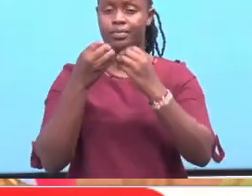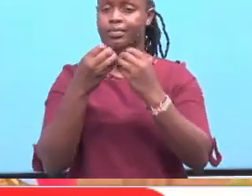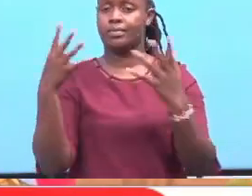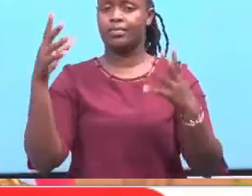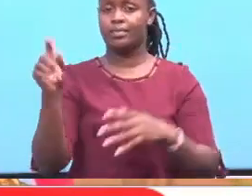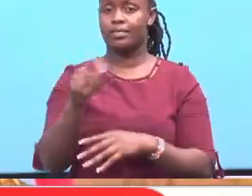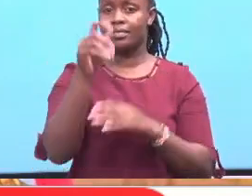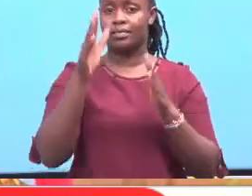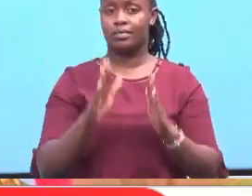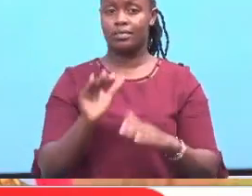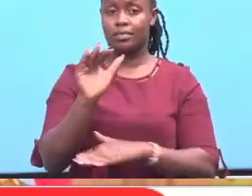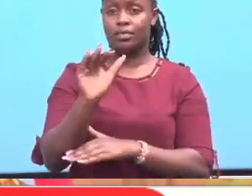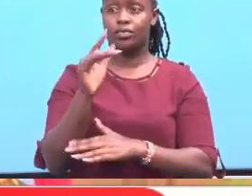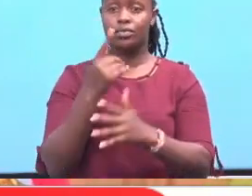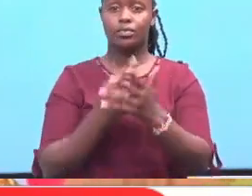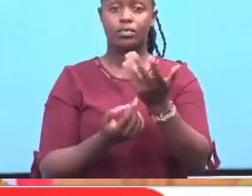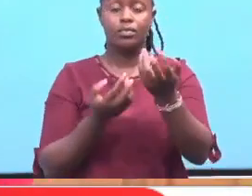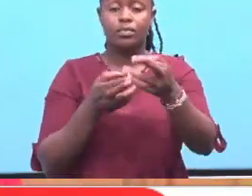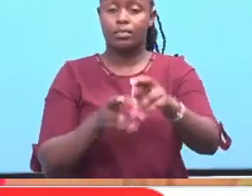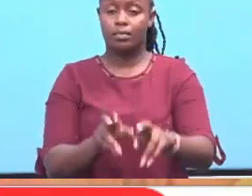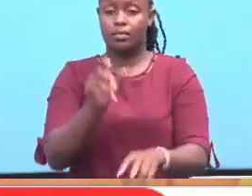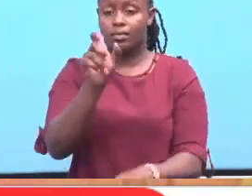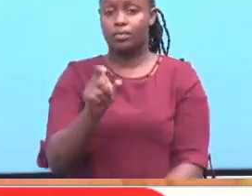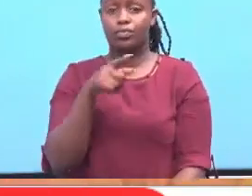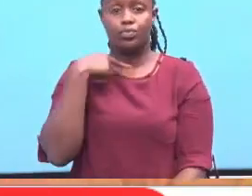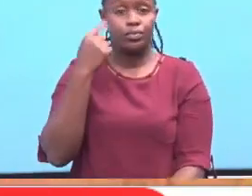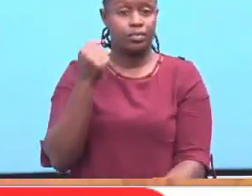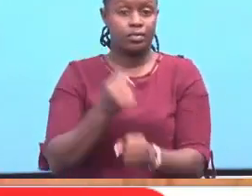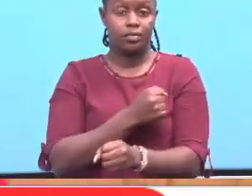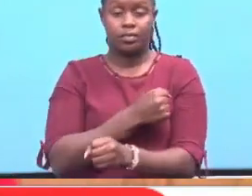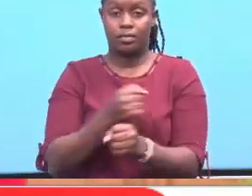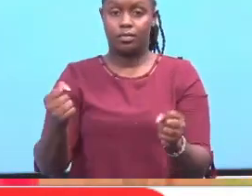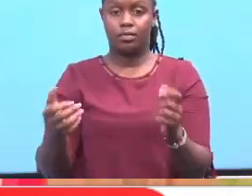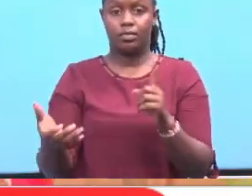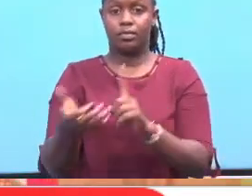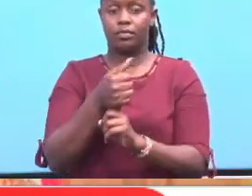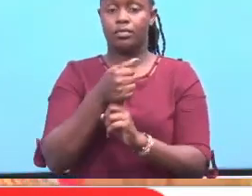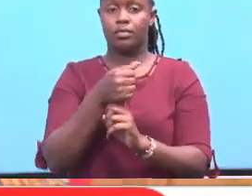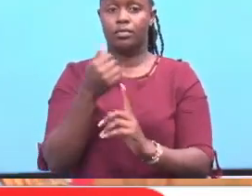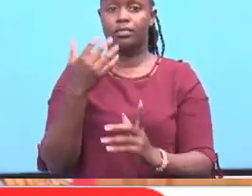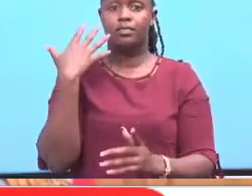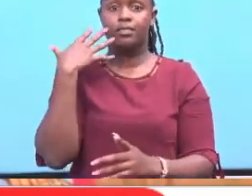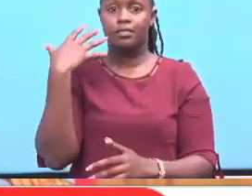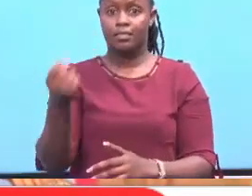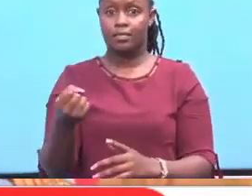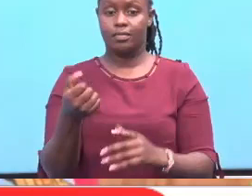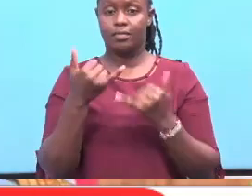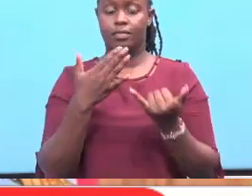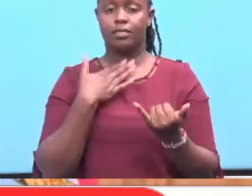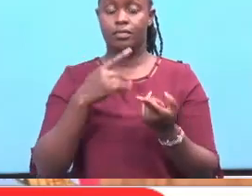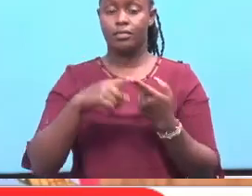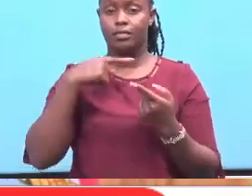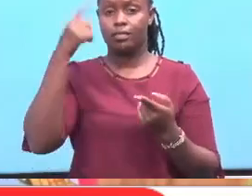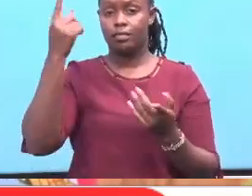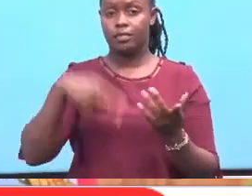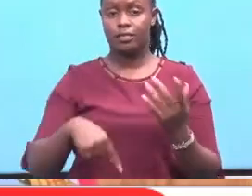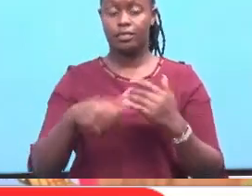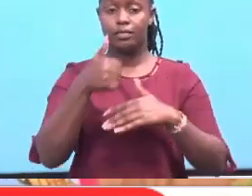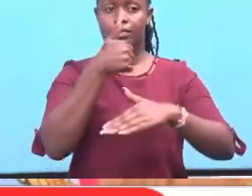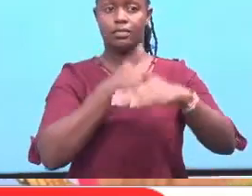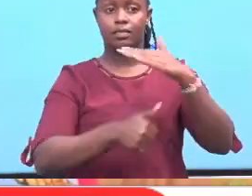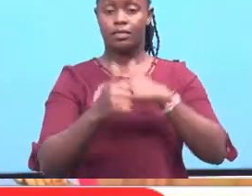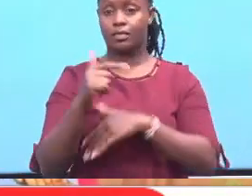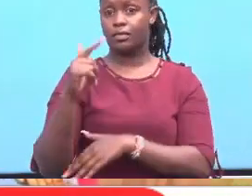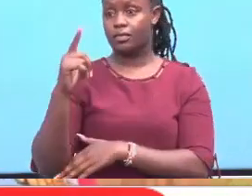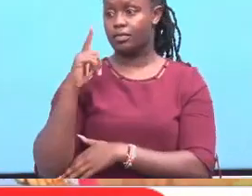me, what happens to the person who cannot afford 300? I want to say, under the laws we